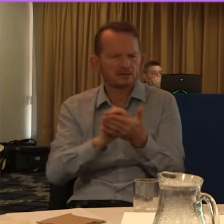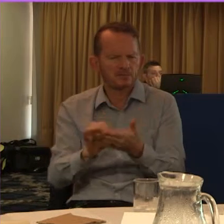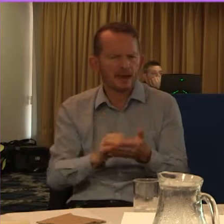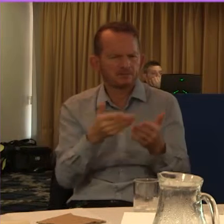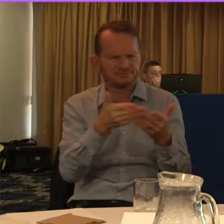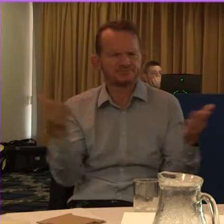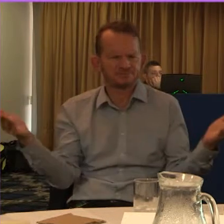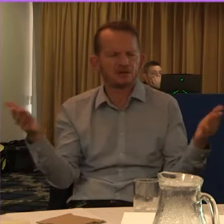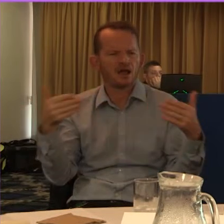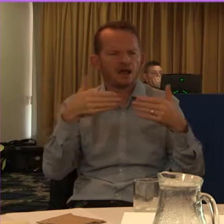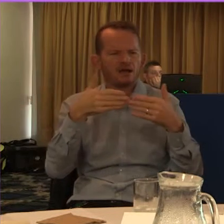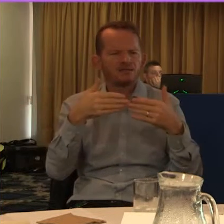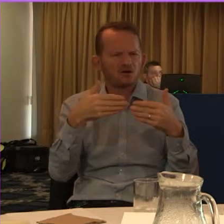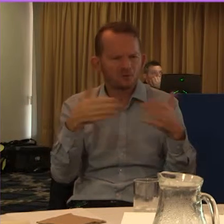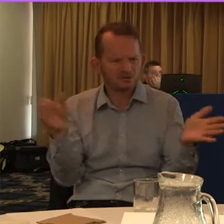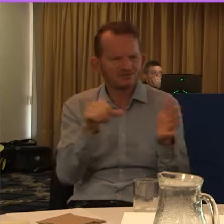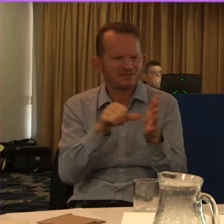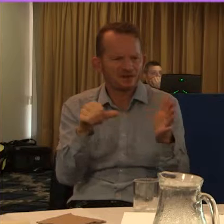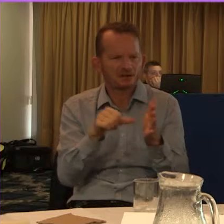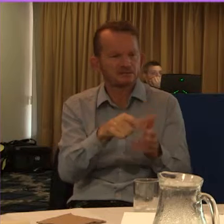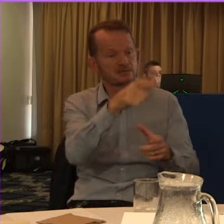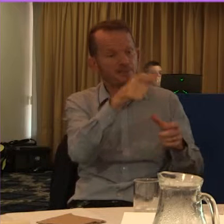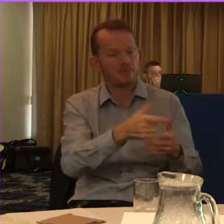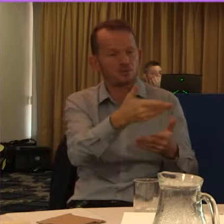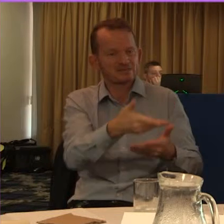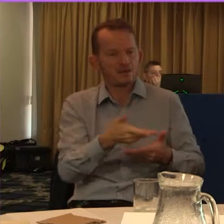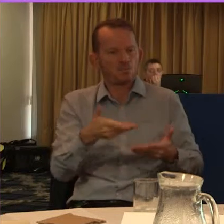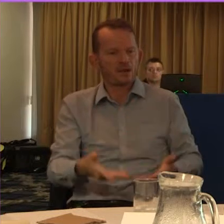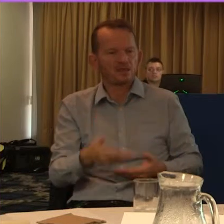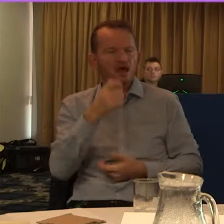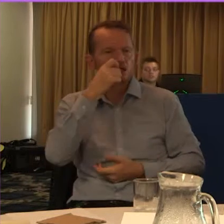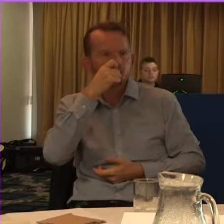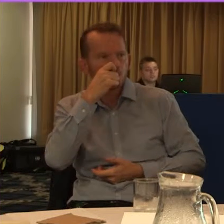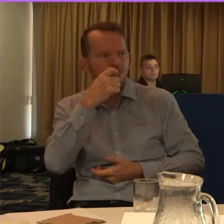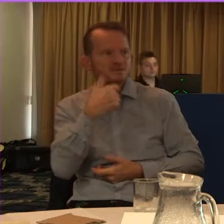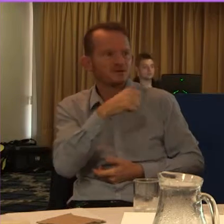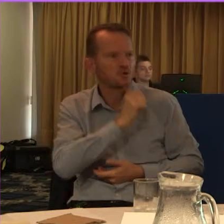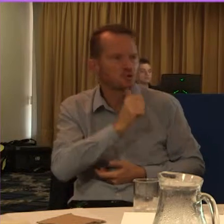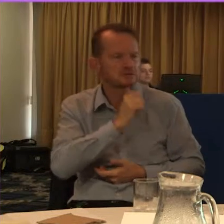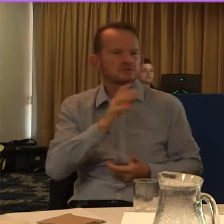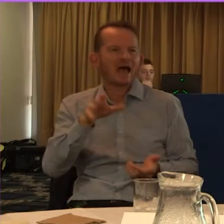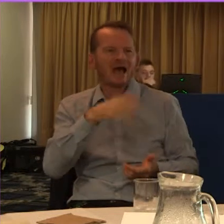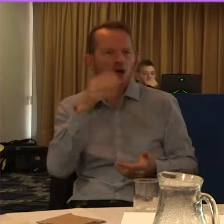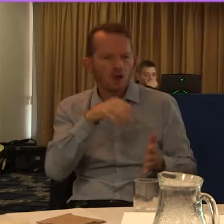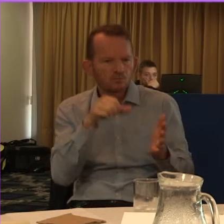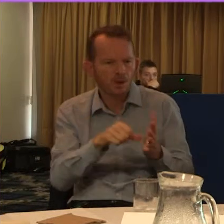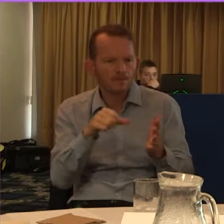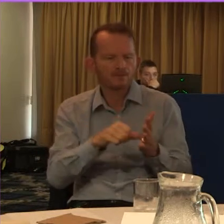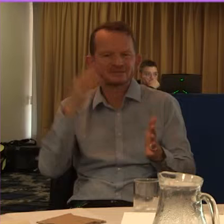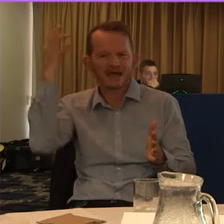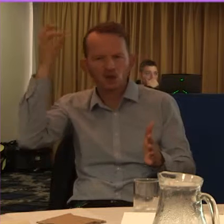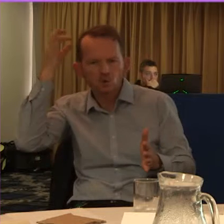written about in relation to a range of difficulties that people present with, including substance use, alcohol